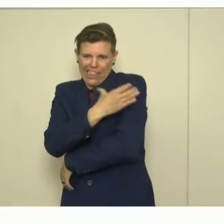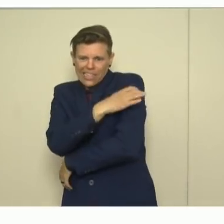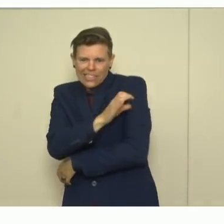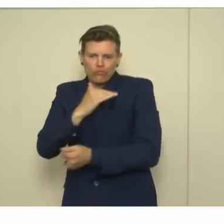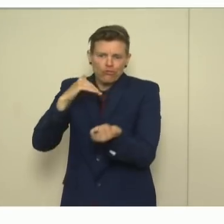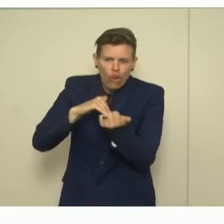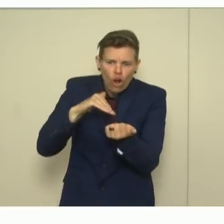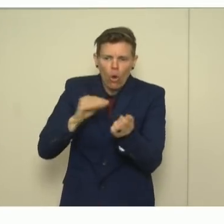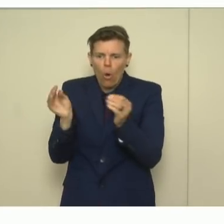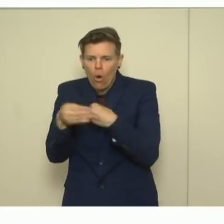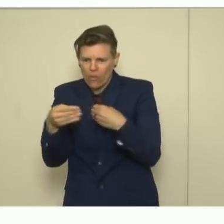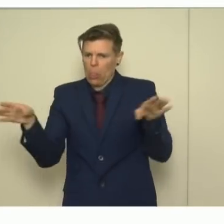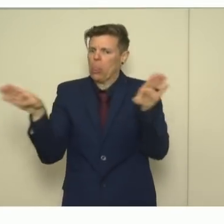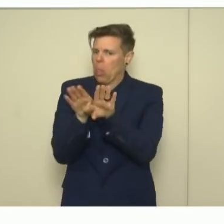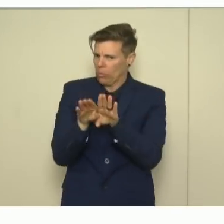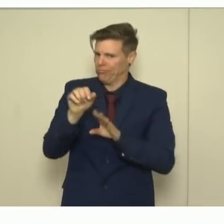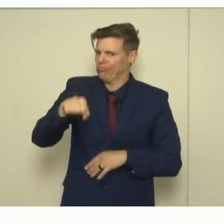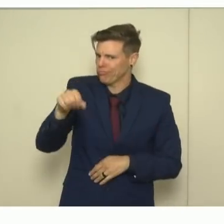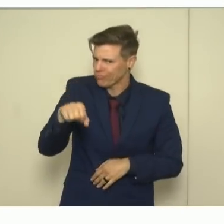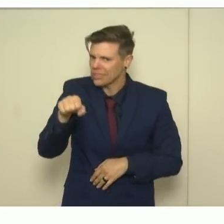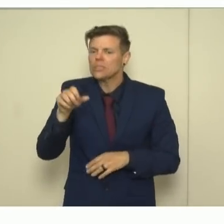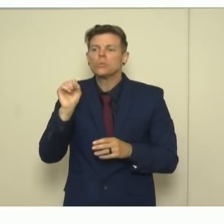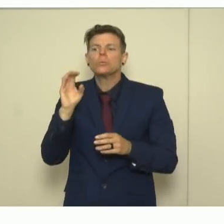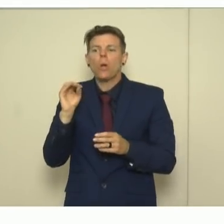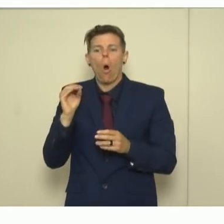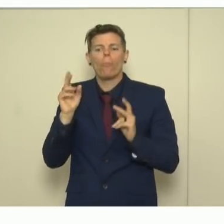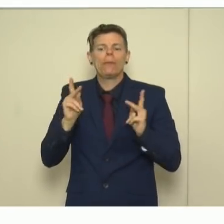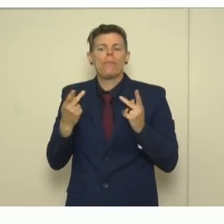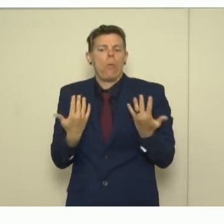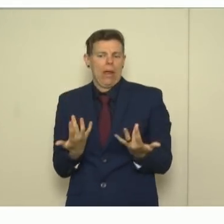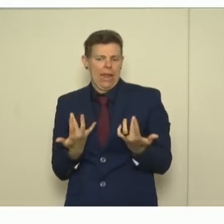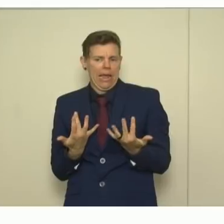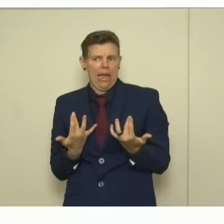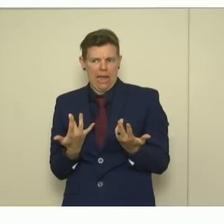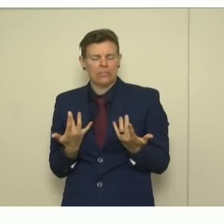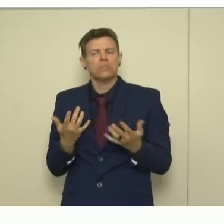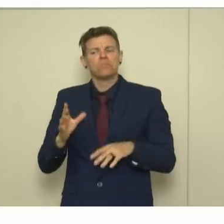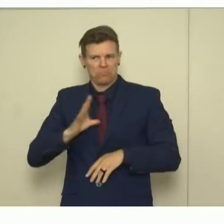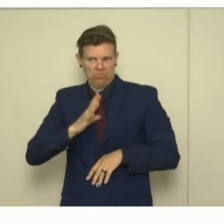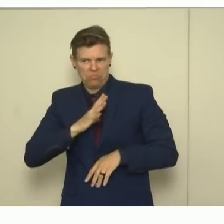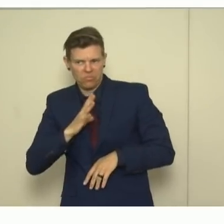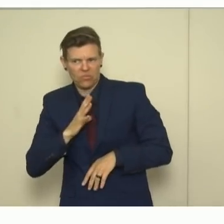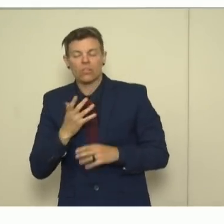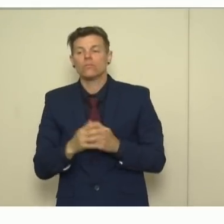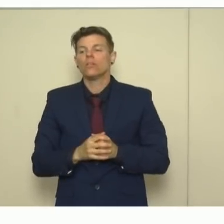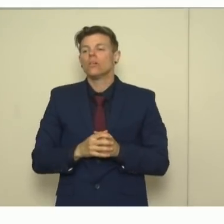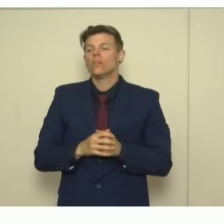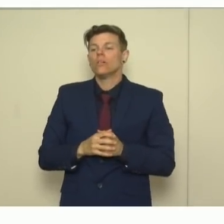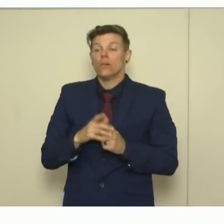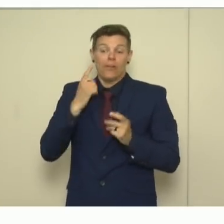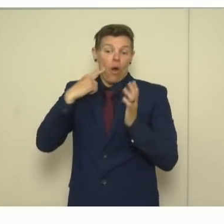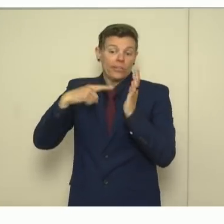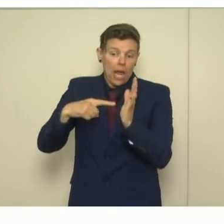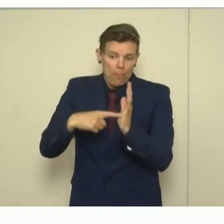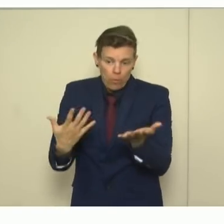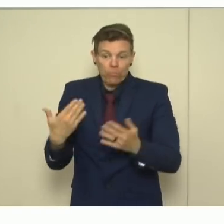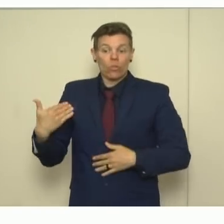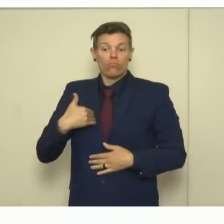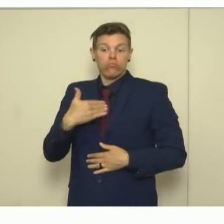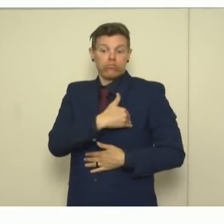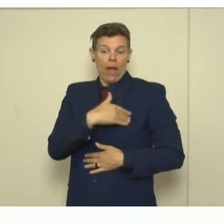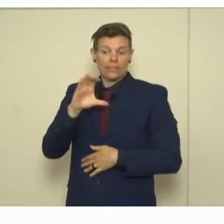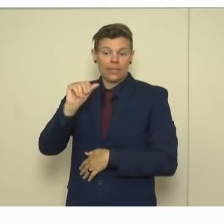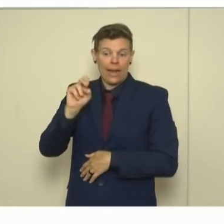particularly in preventative services. But I wanted to highlight breast cancer today. For women, it's the